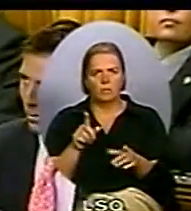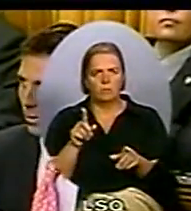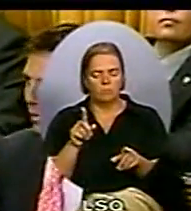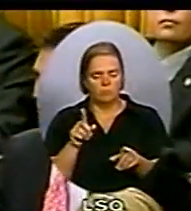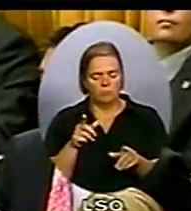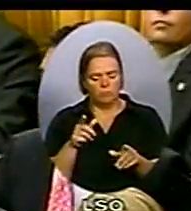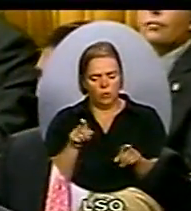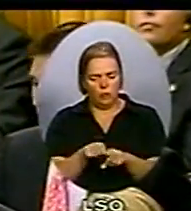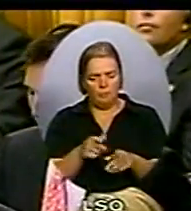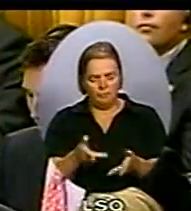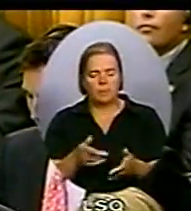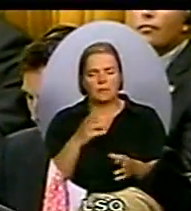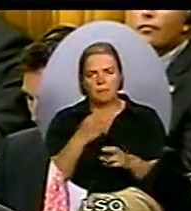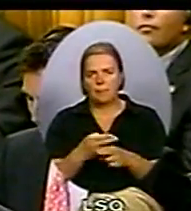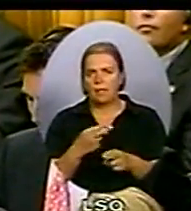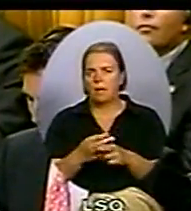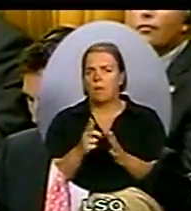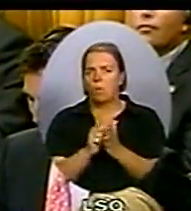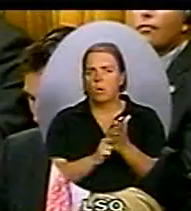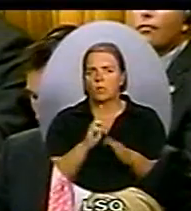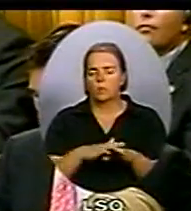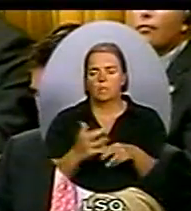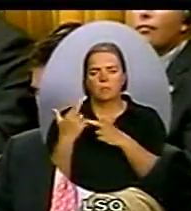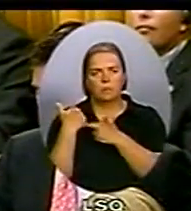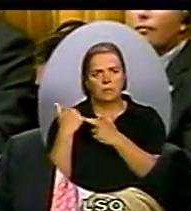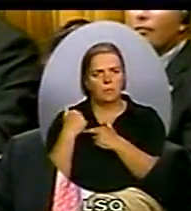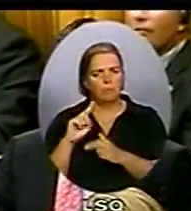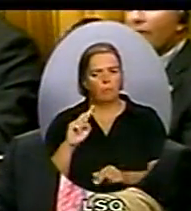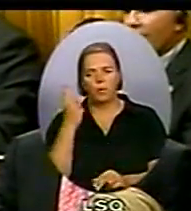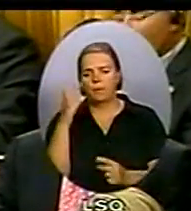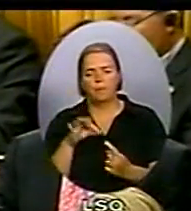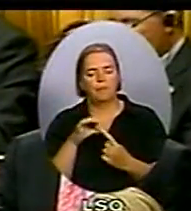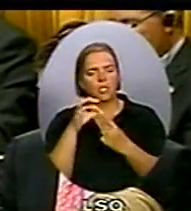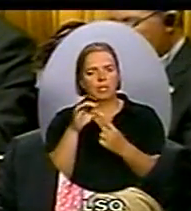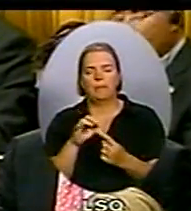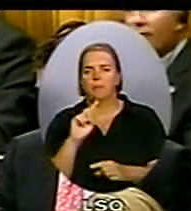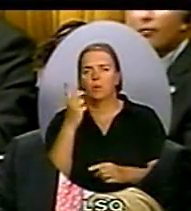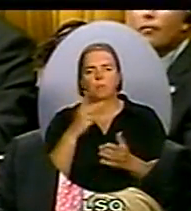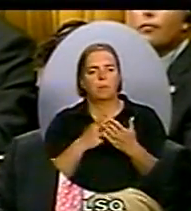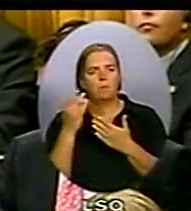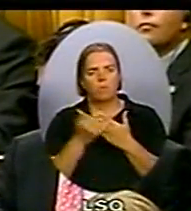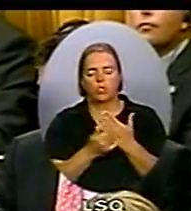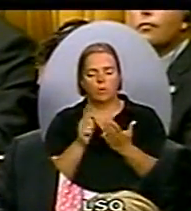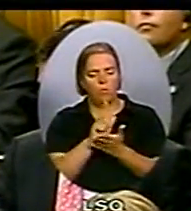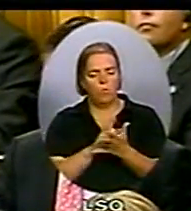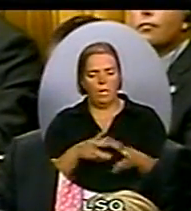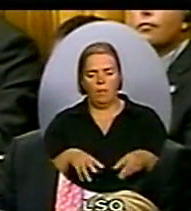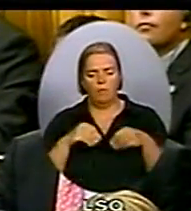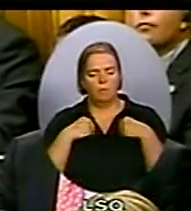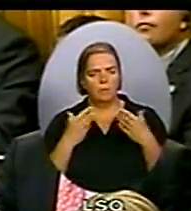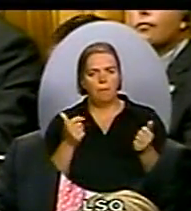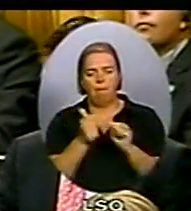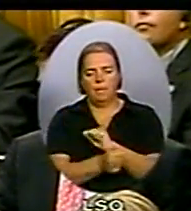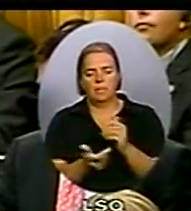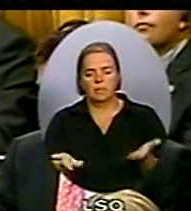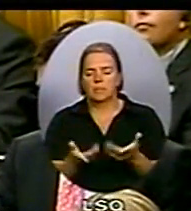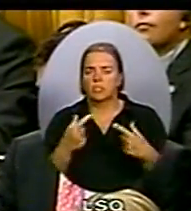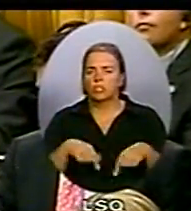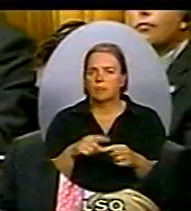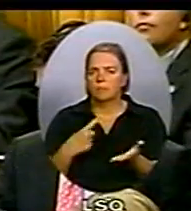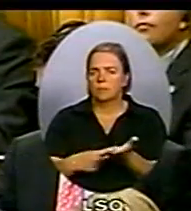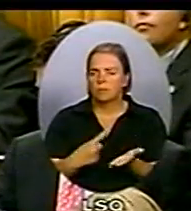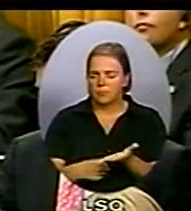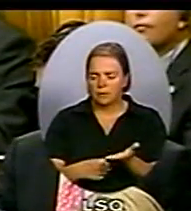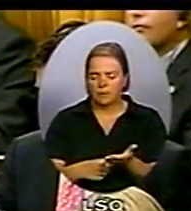It was our first priority and our first bill. We passed it in the House of Commons, and happily all of our government, including and